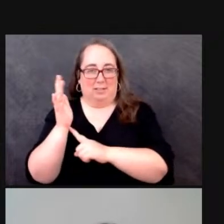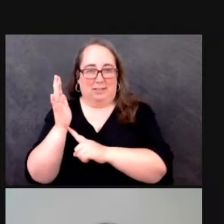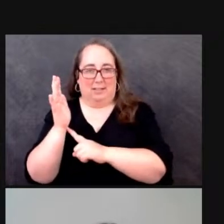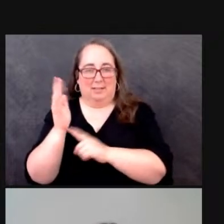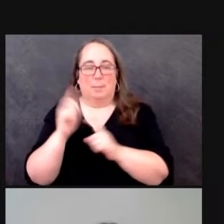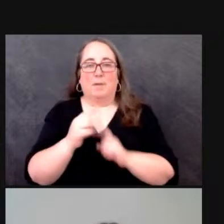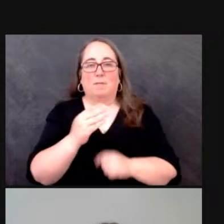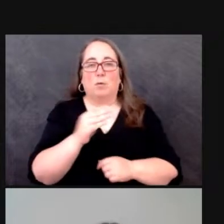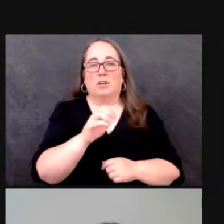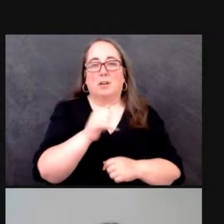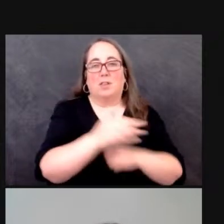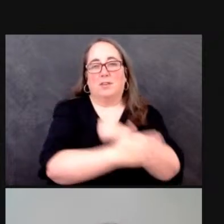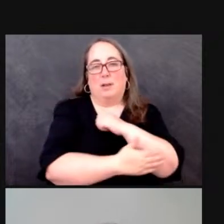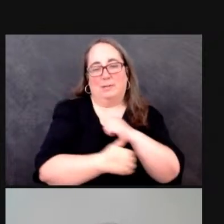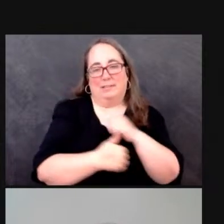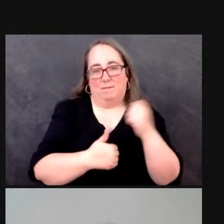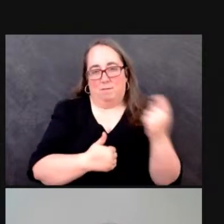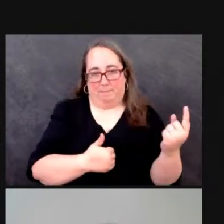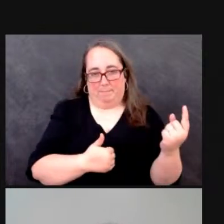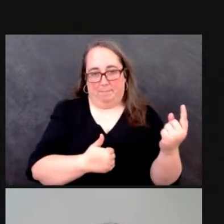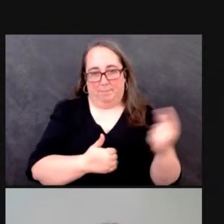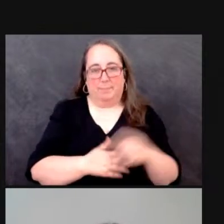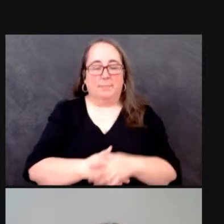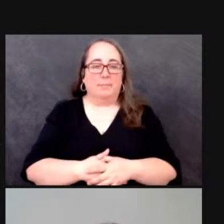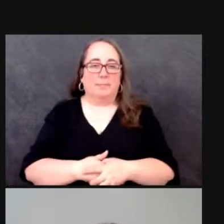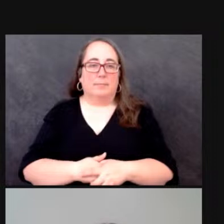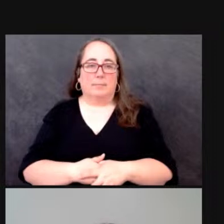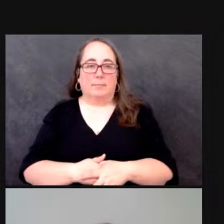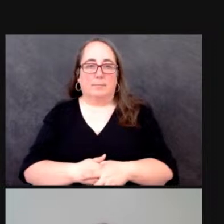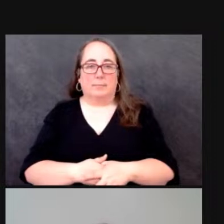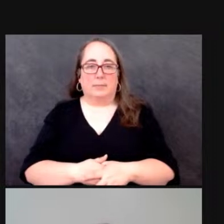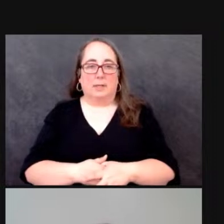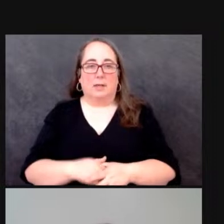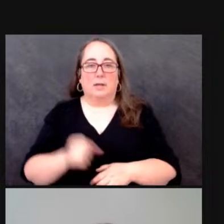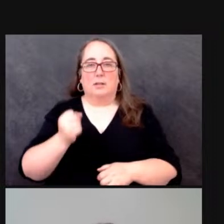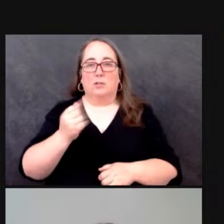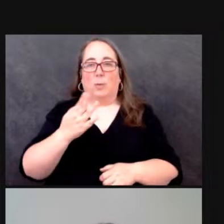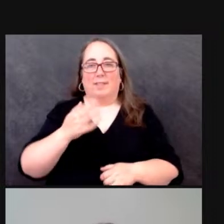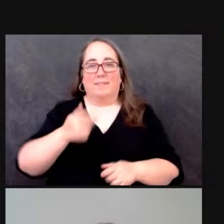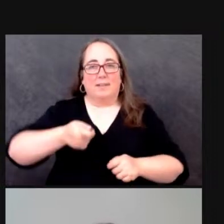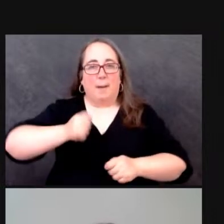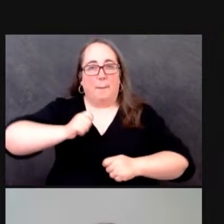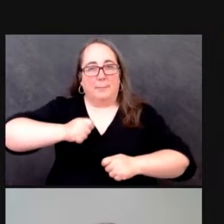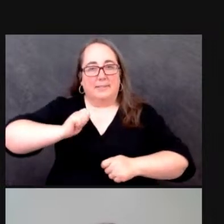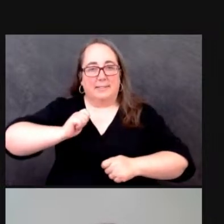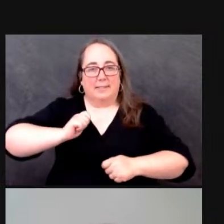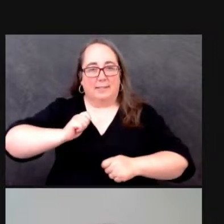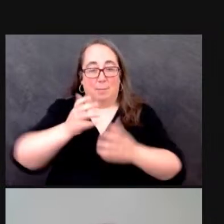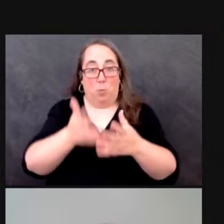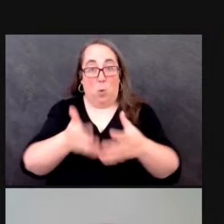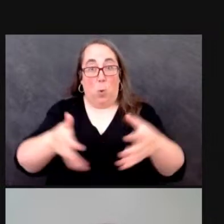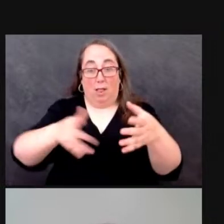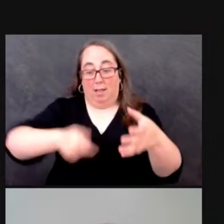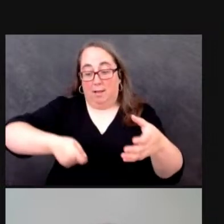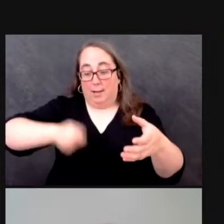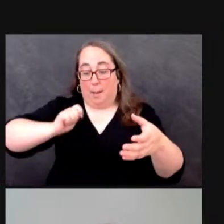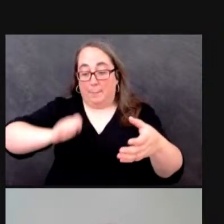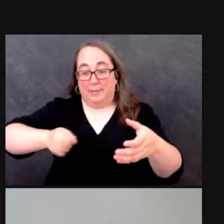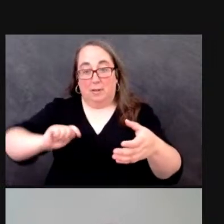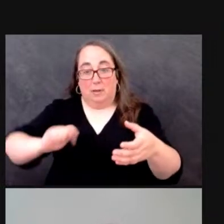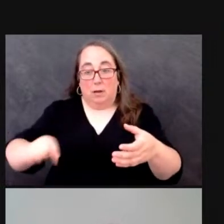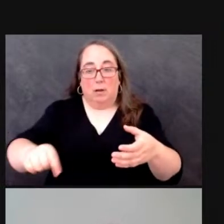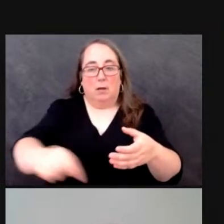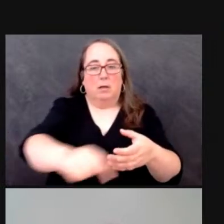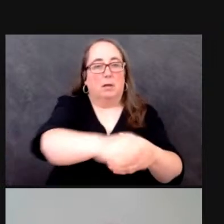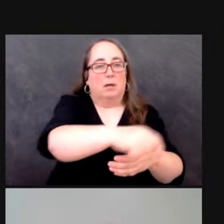counties have just one. Additionally, there are 12 punch cups that go around the punch bowl. Each one represents a